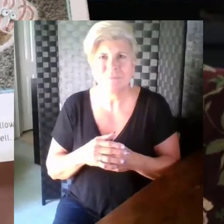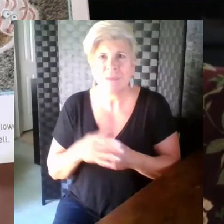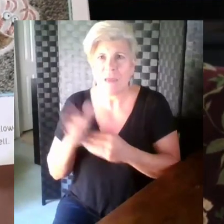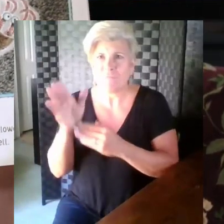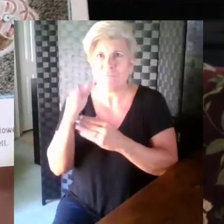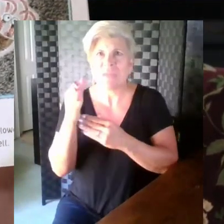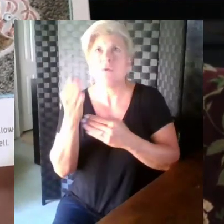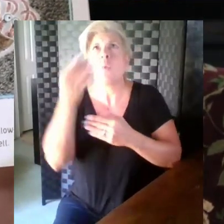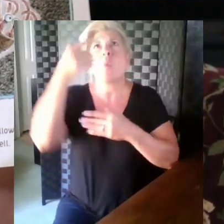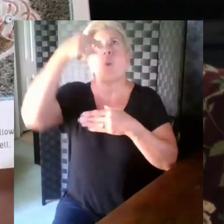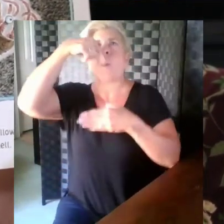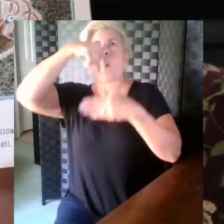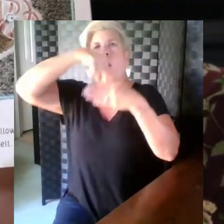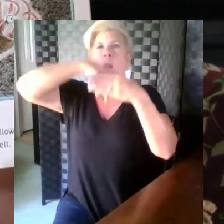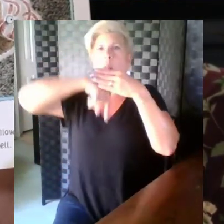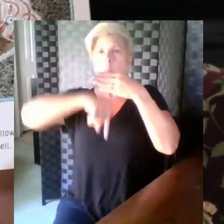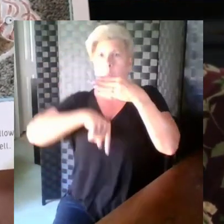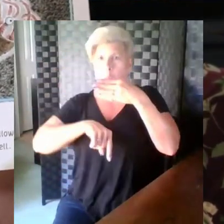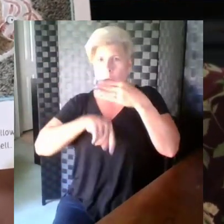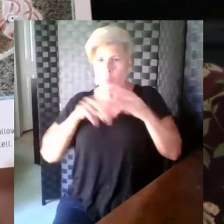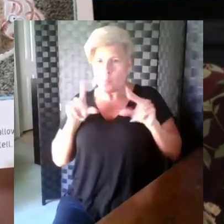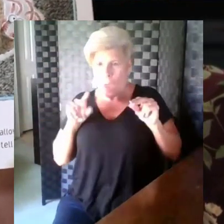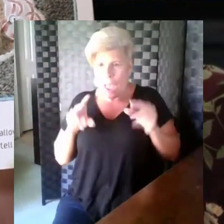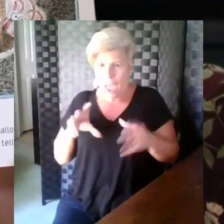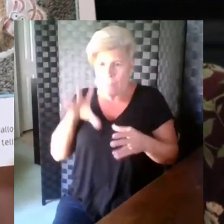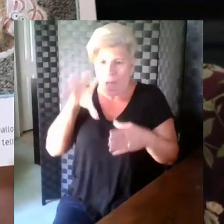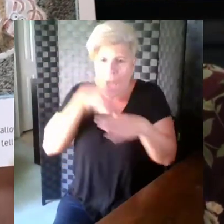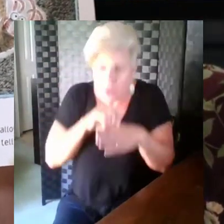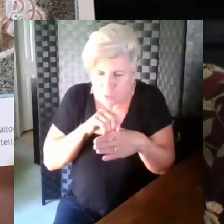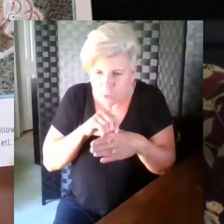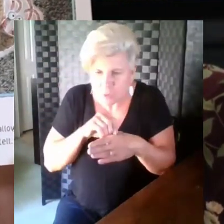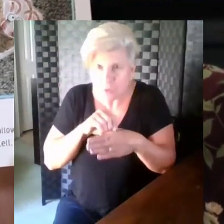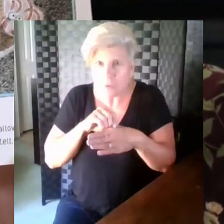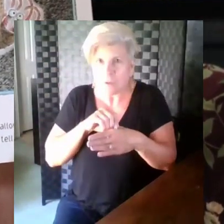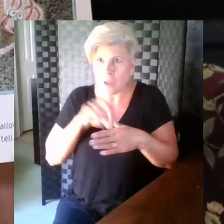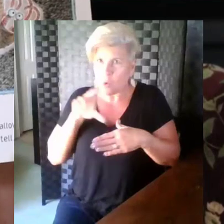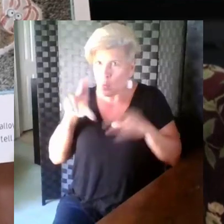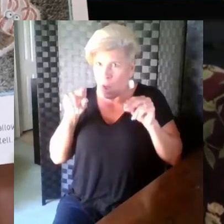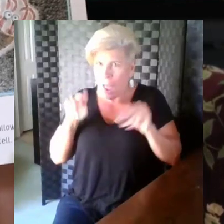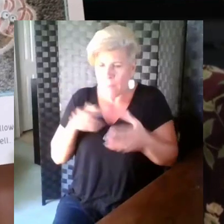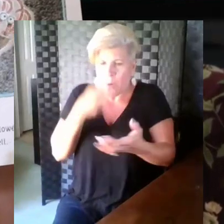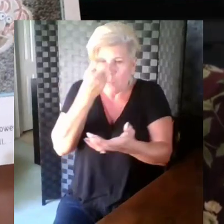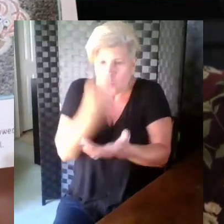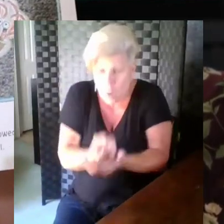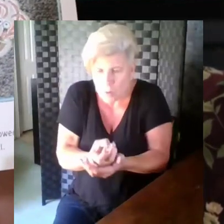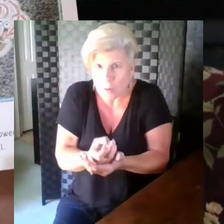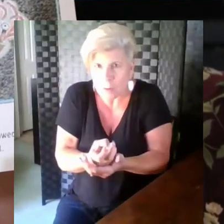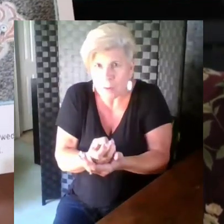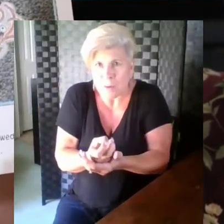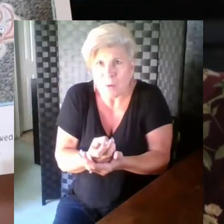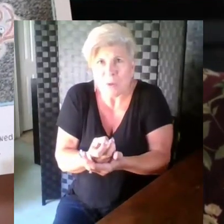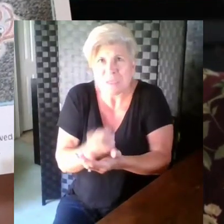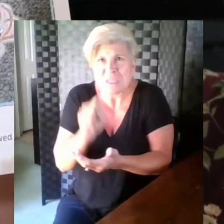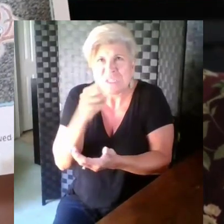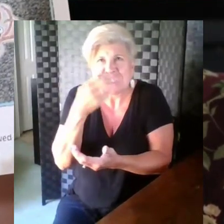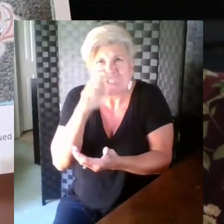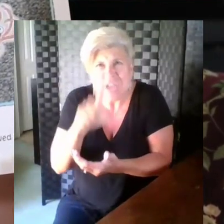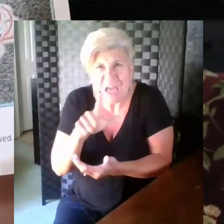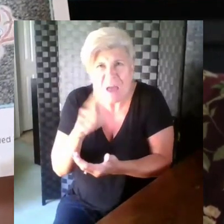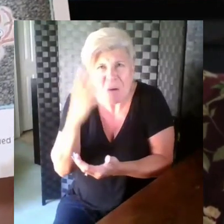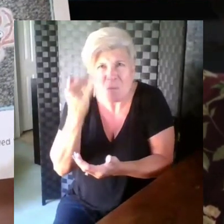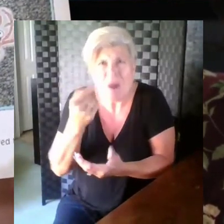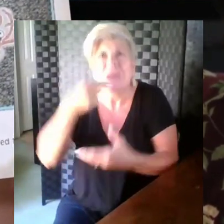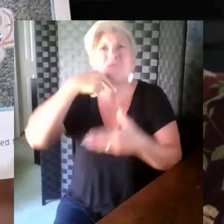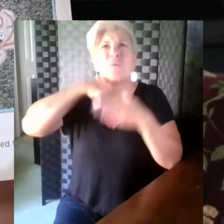She swallowed the fish to catch the crab. She swallowed the crab to live in the shell. I don't know why she swallowed